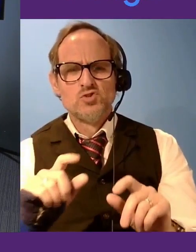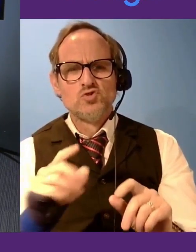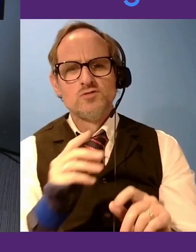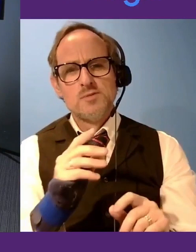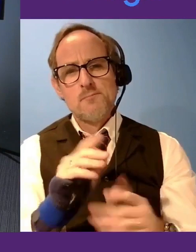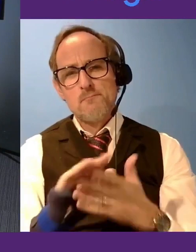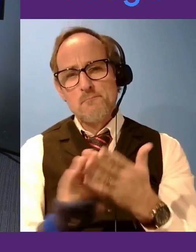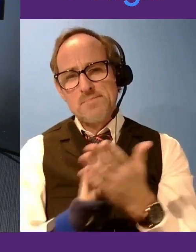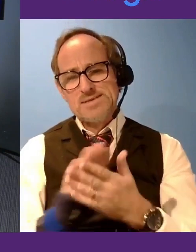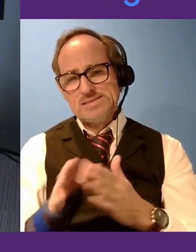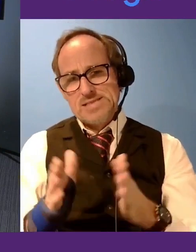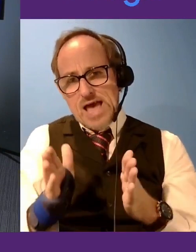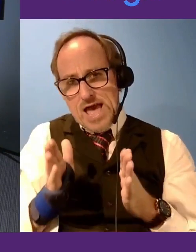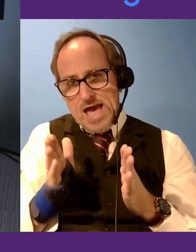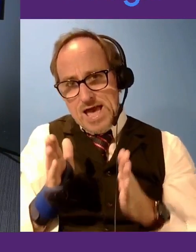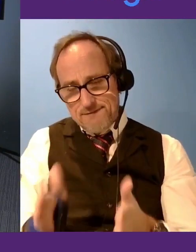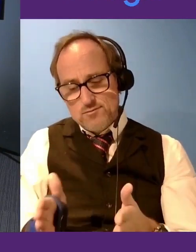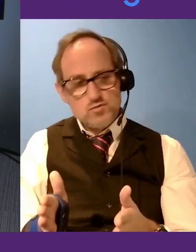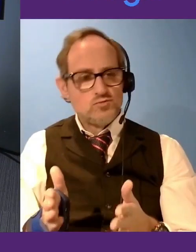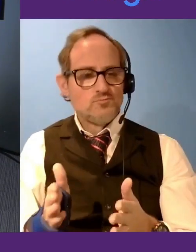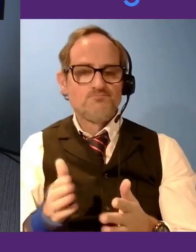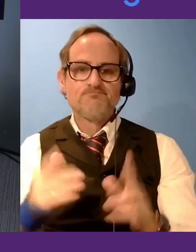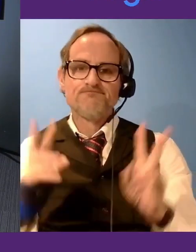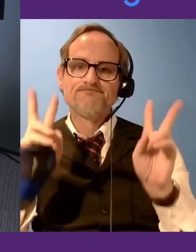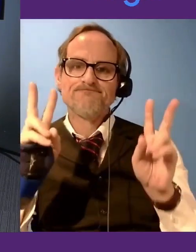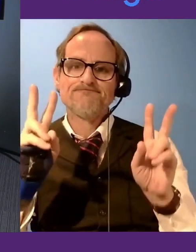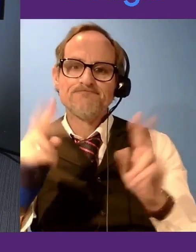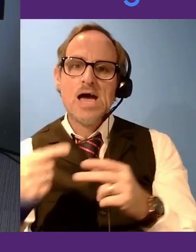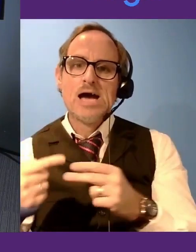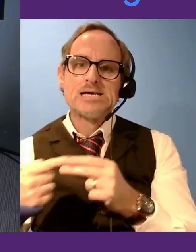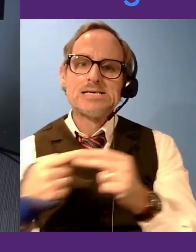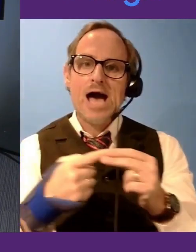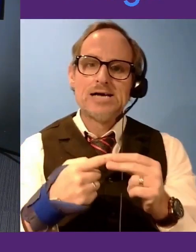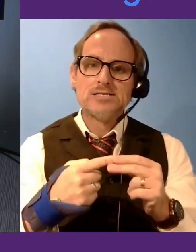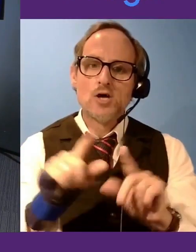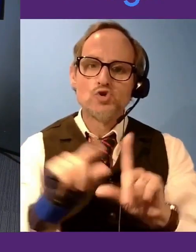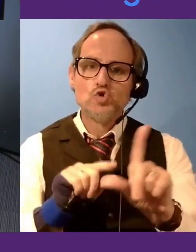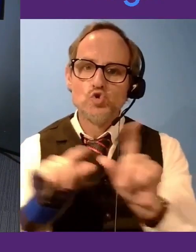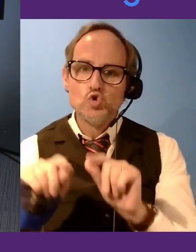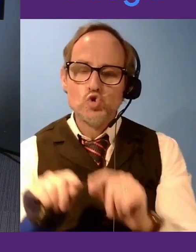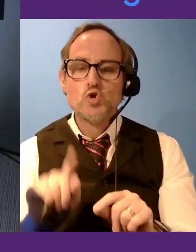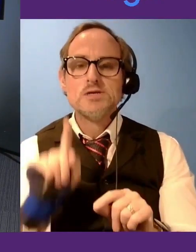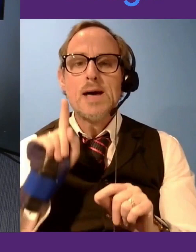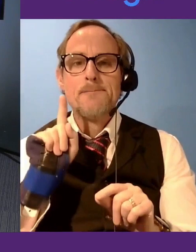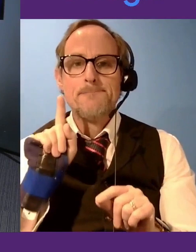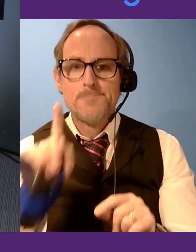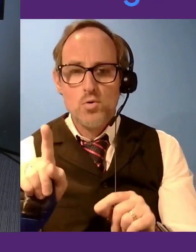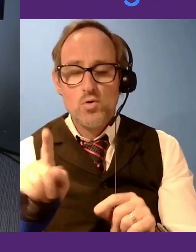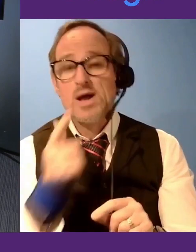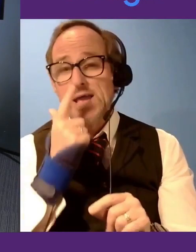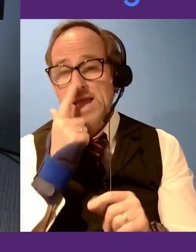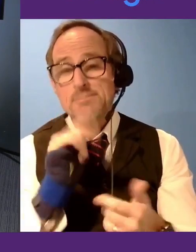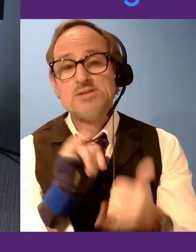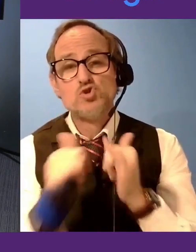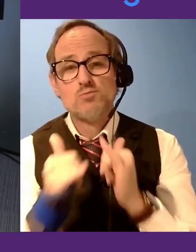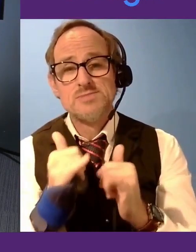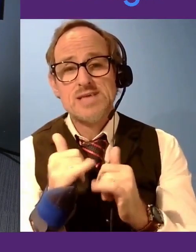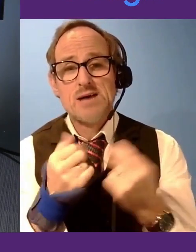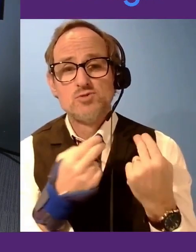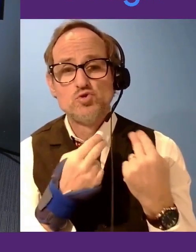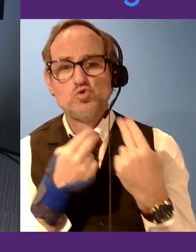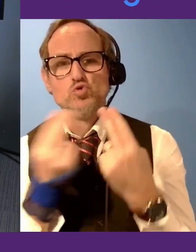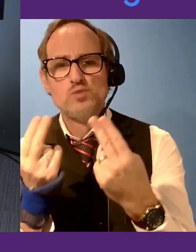users choosing everything, because that would also be overwhelming. So you want to guide them and mostly don't enforce anything on them so that they